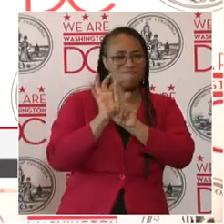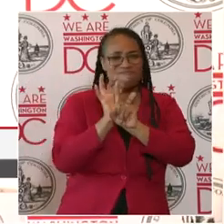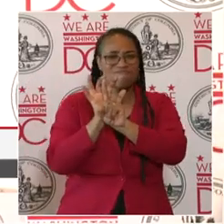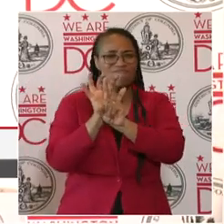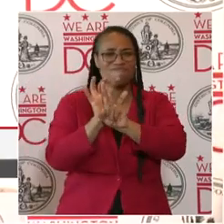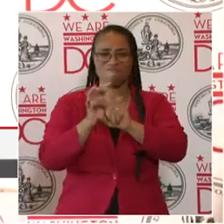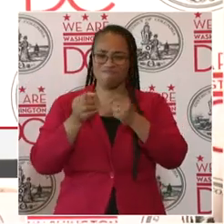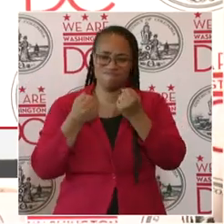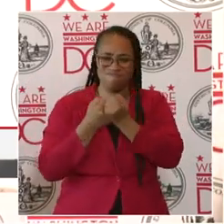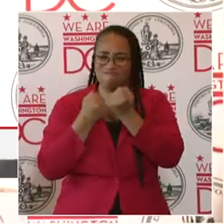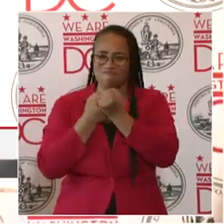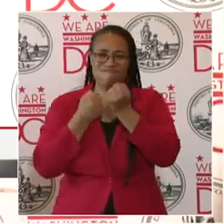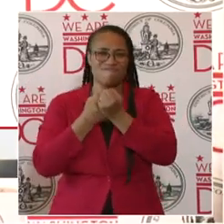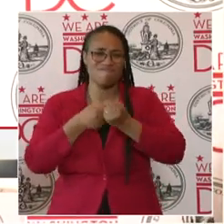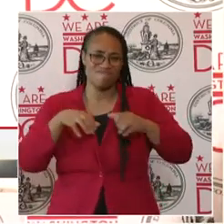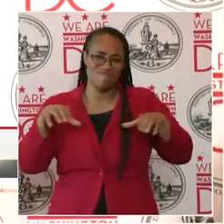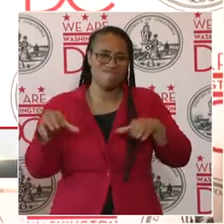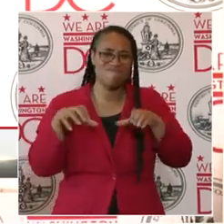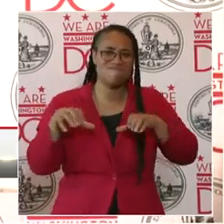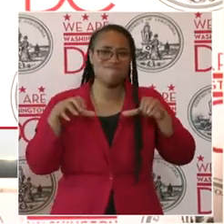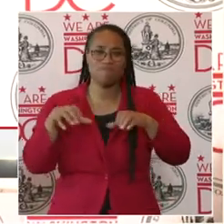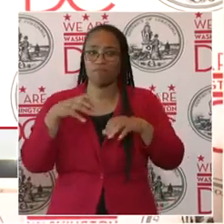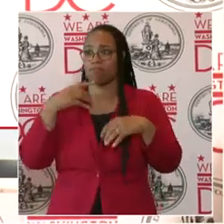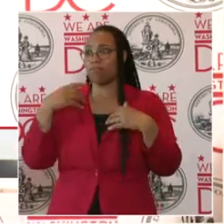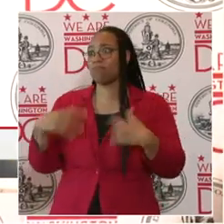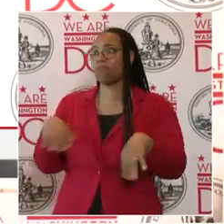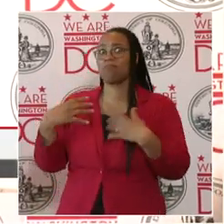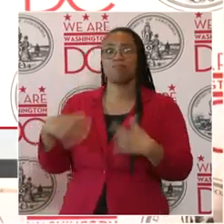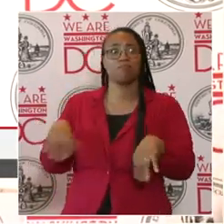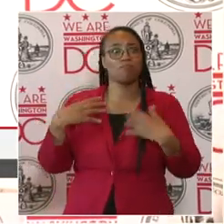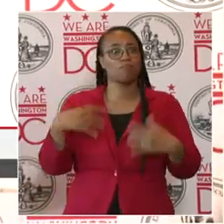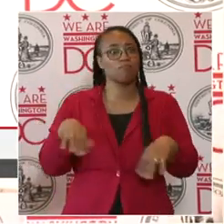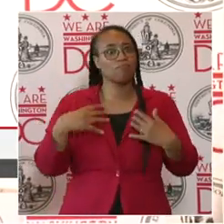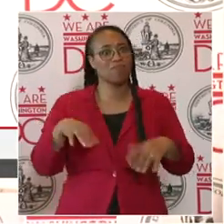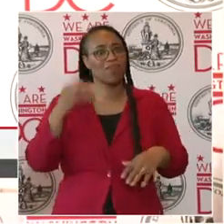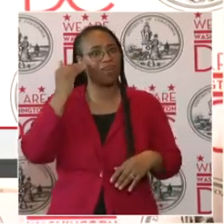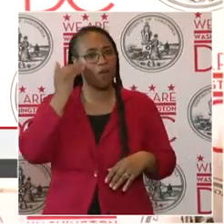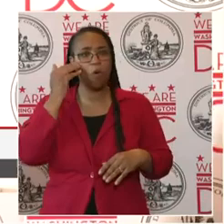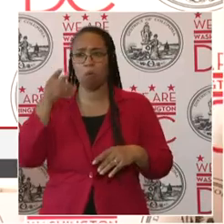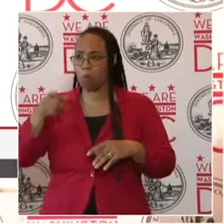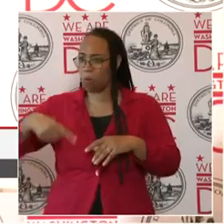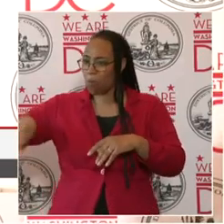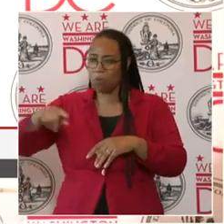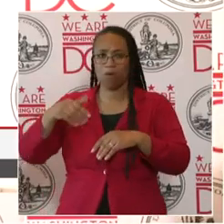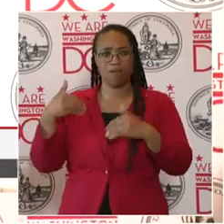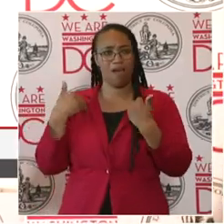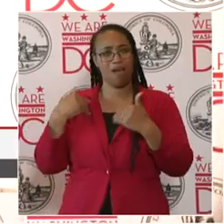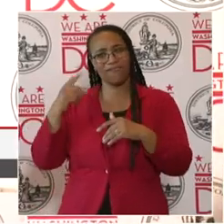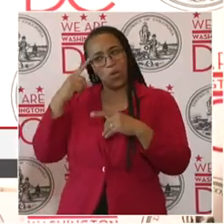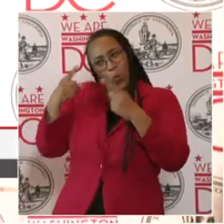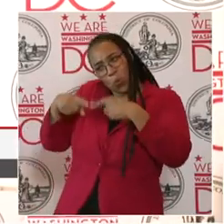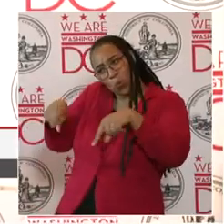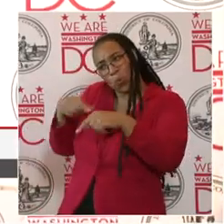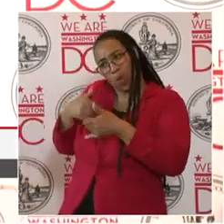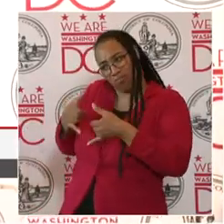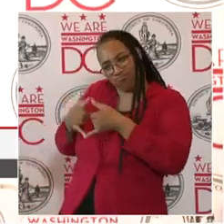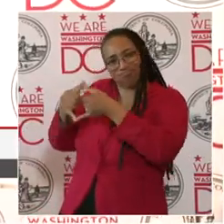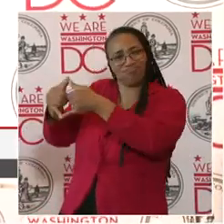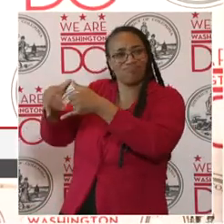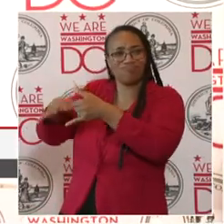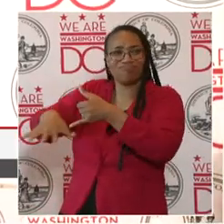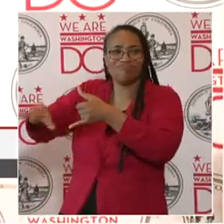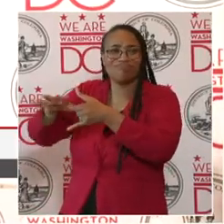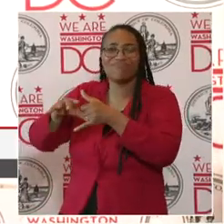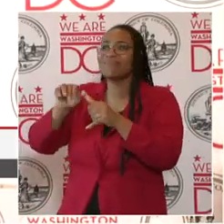gun violence and be the absence of this disease. This is for you. And of course, shout out to my hubby to be the father of my